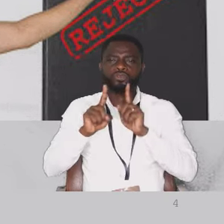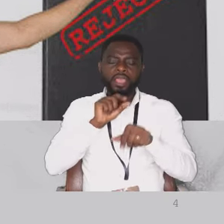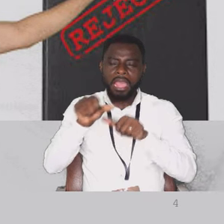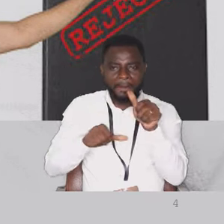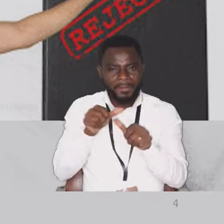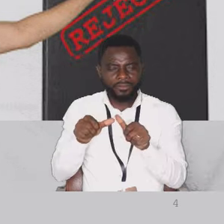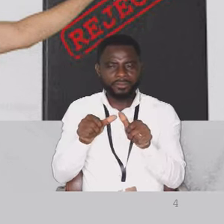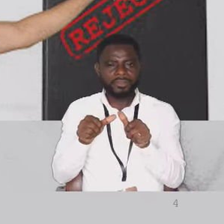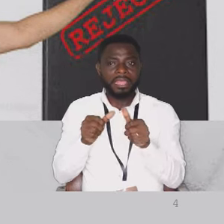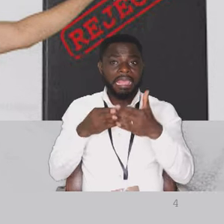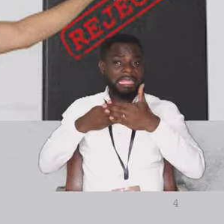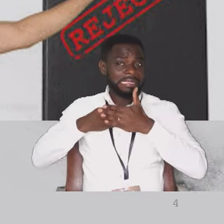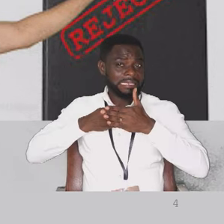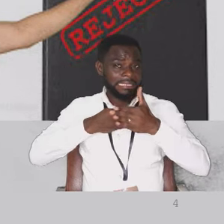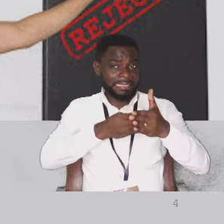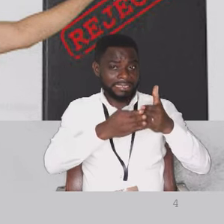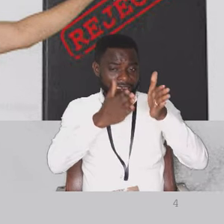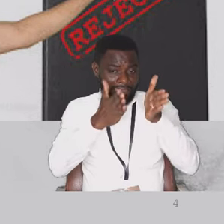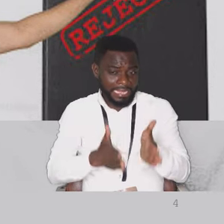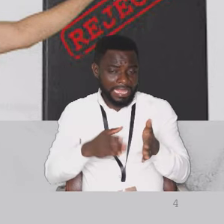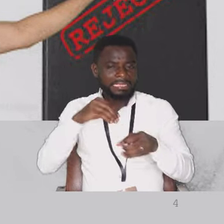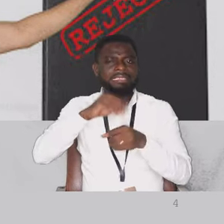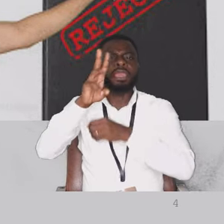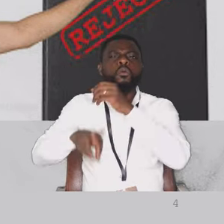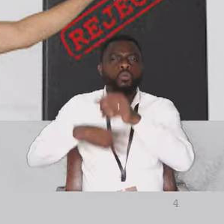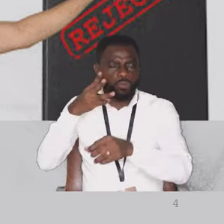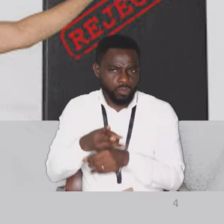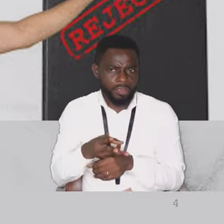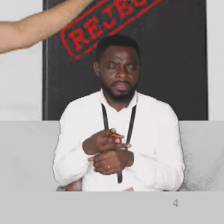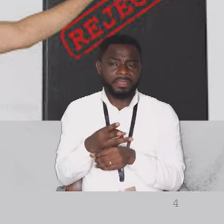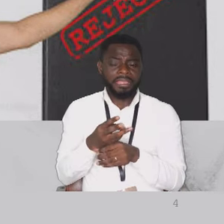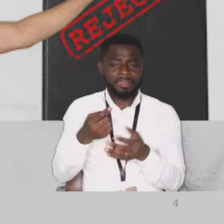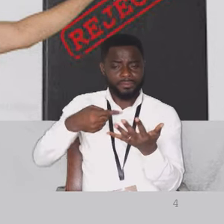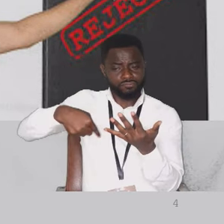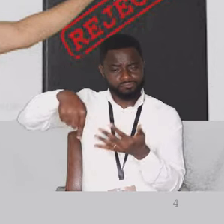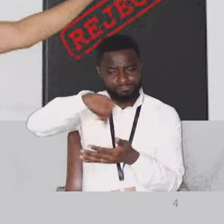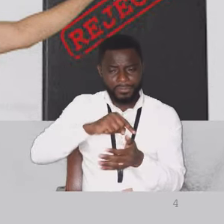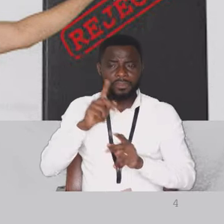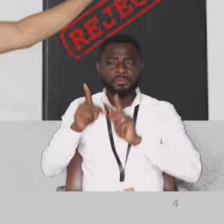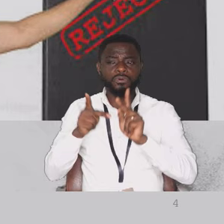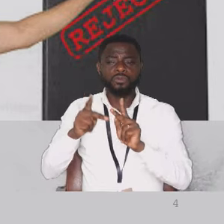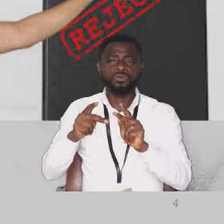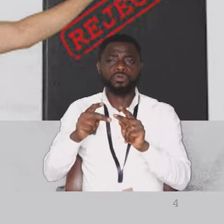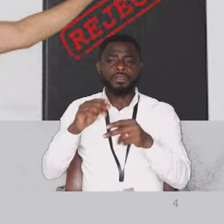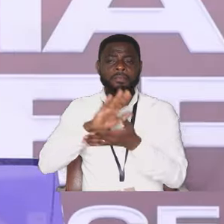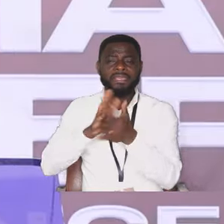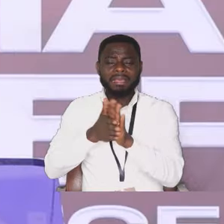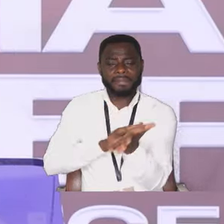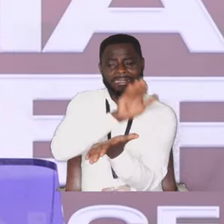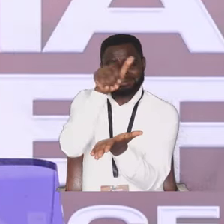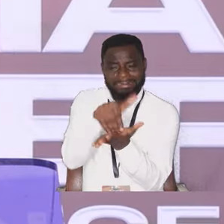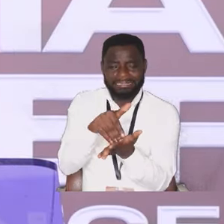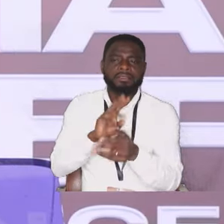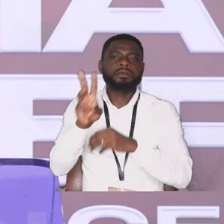about a leading in a secularized world. And those people who form the nucleus of the secular